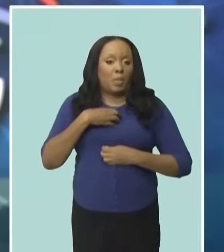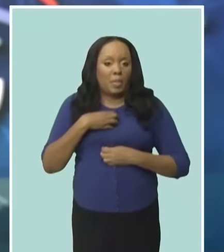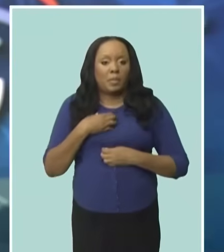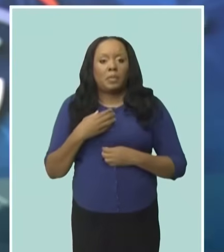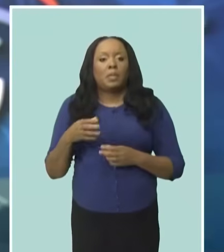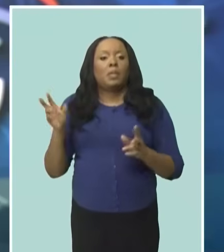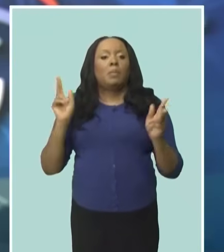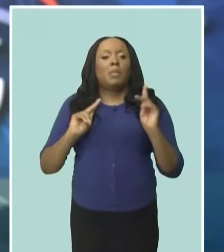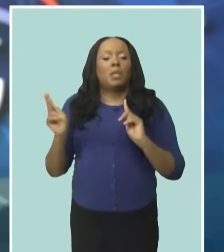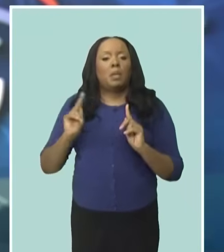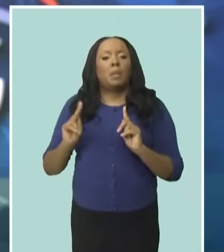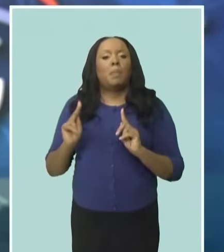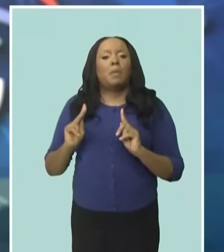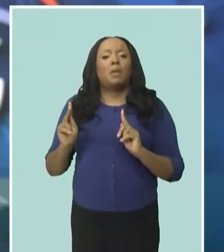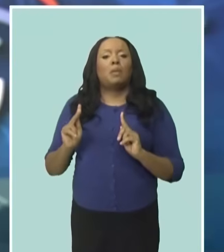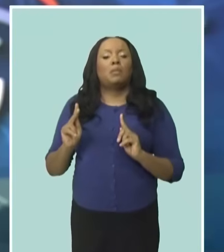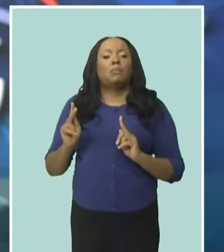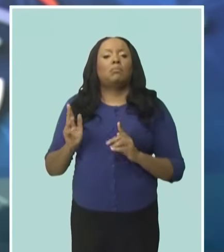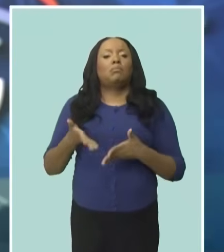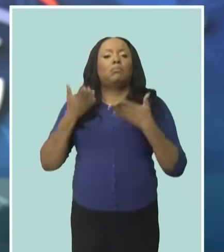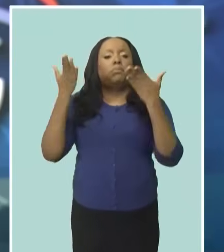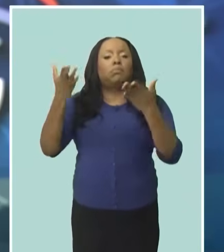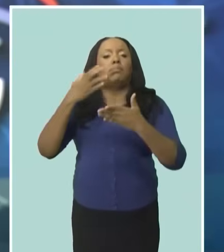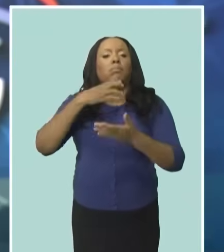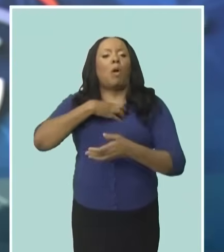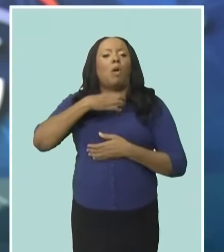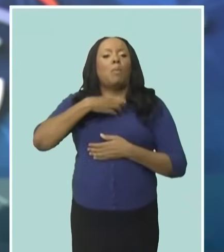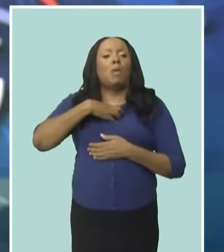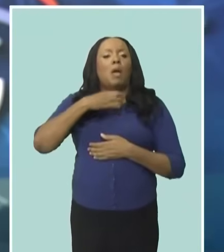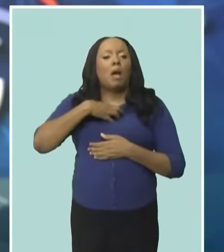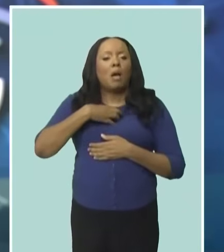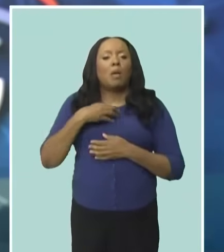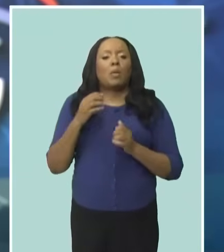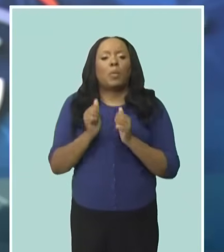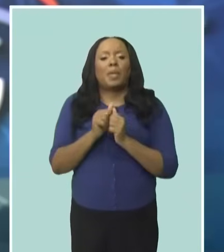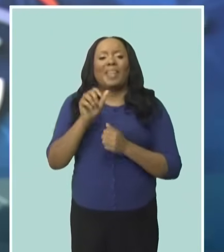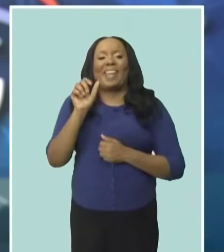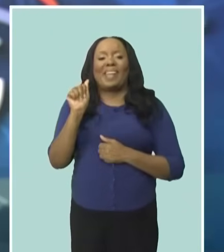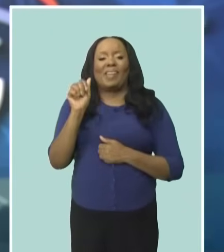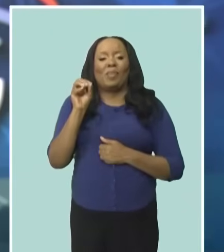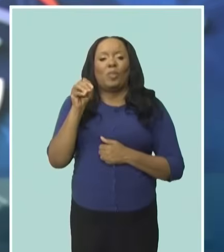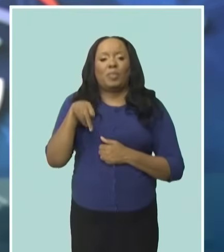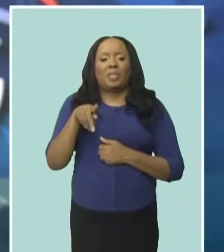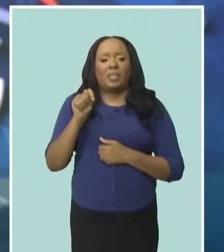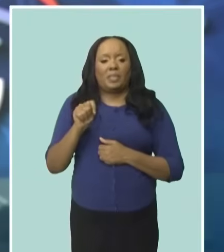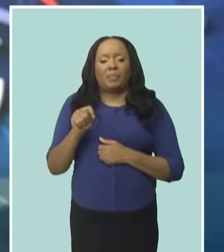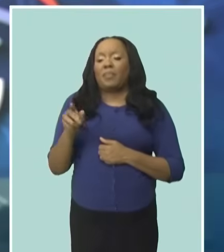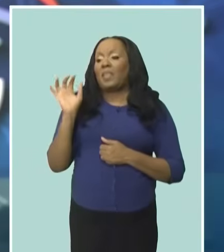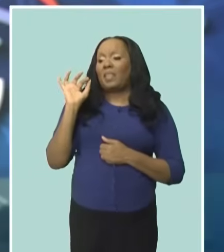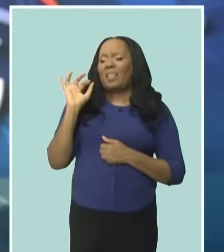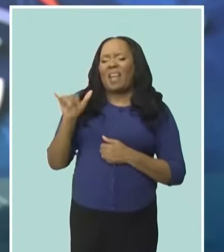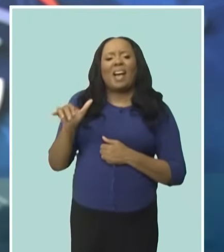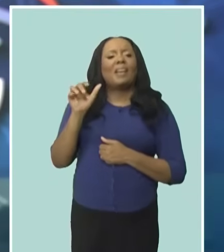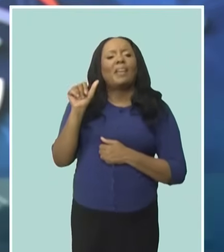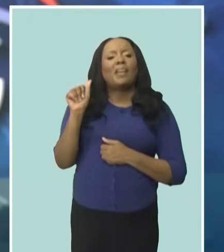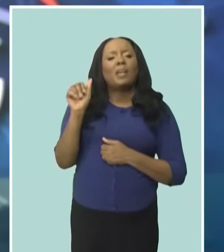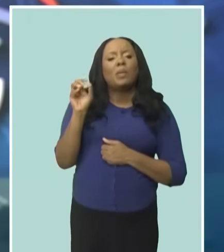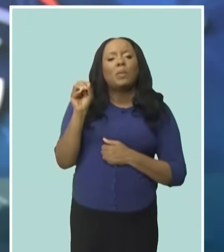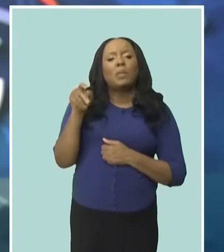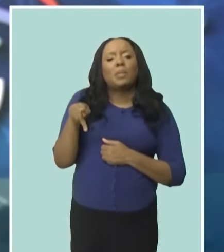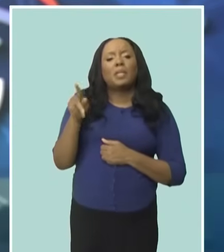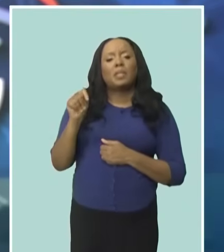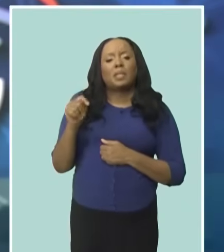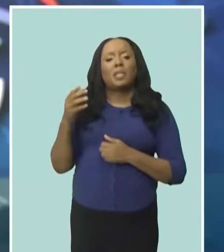with the Alliance Owners of Public Transport, AOPT, the group of privately owned public service vehicle operators